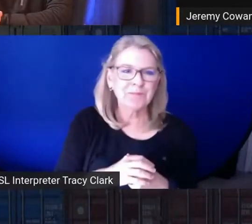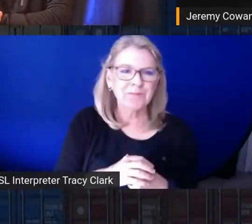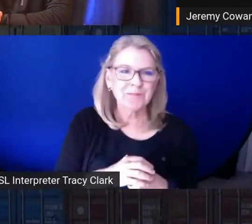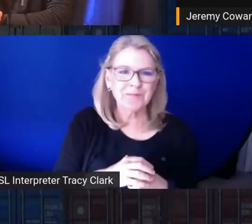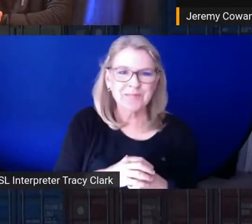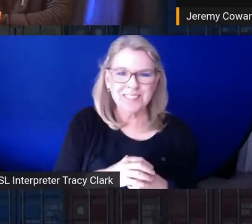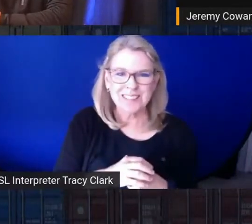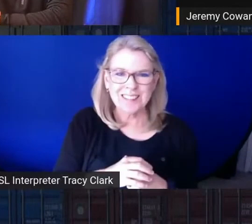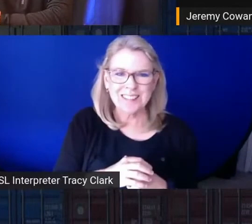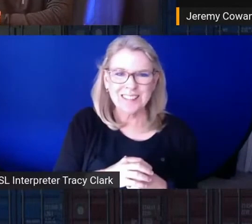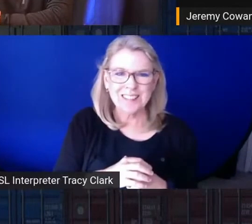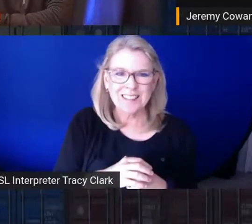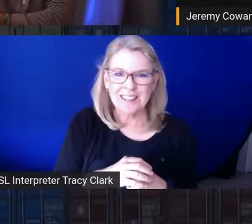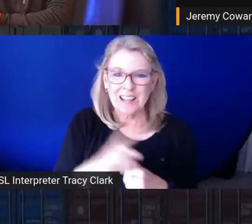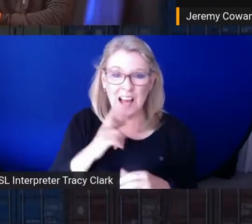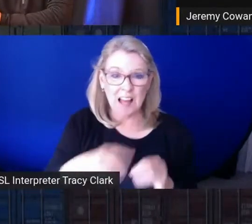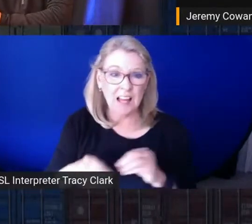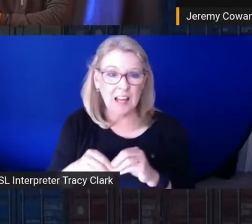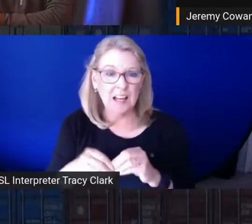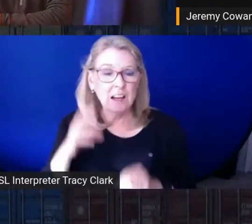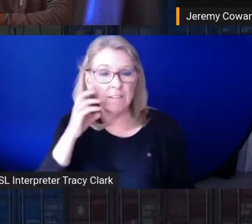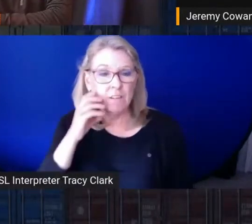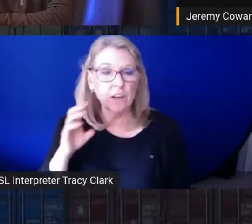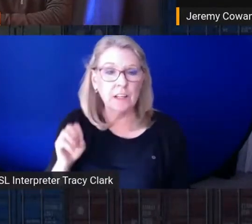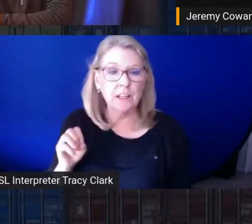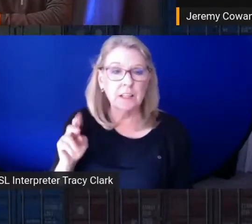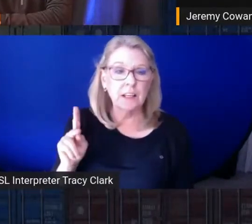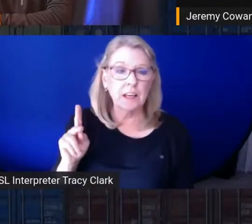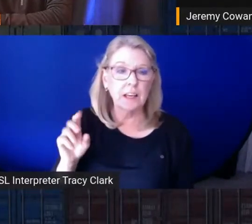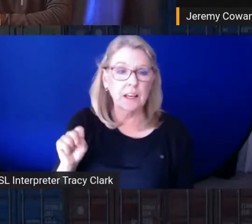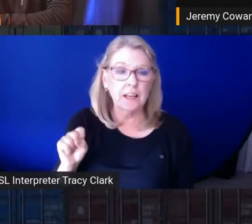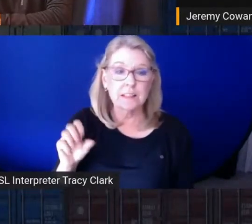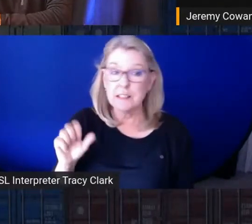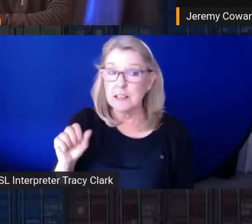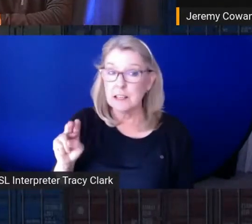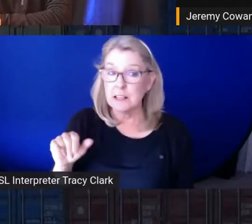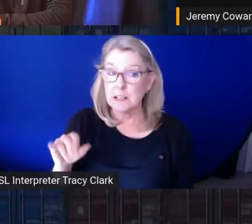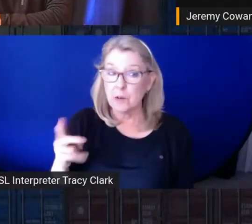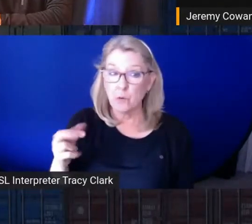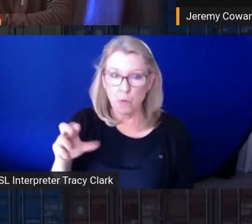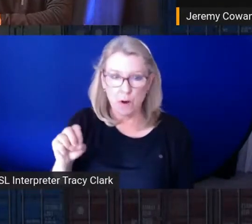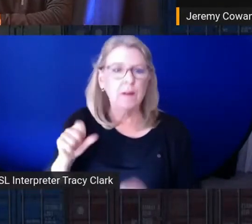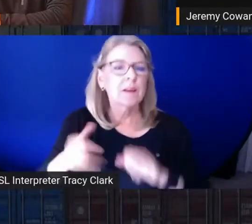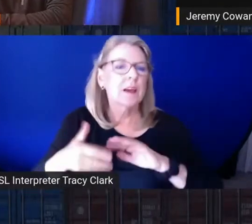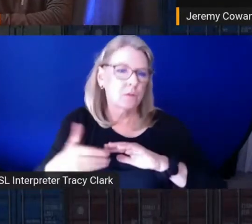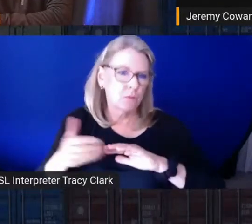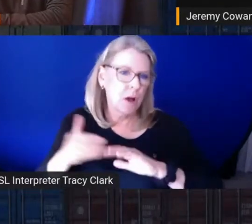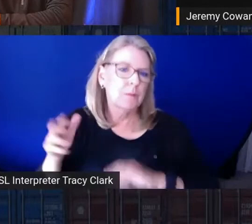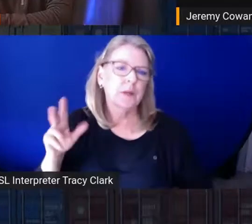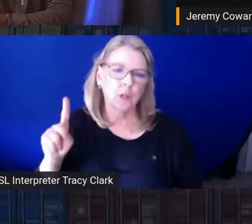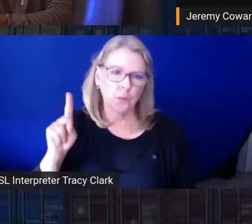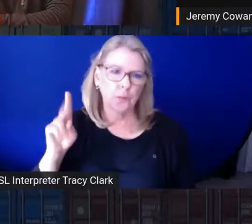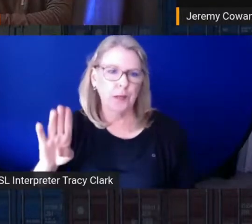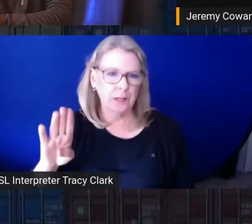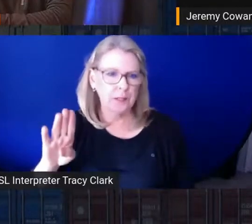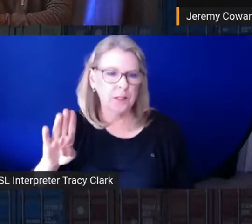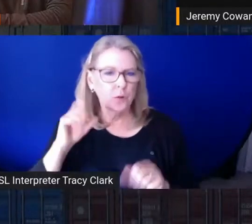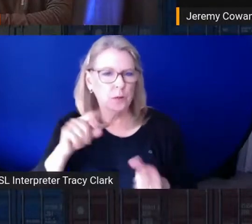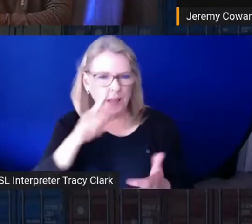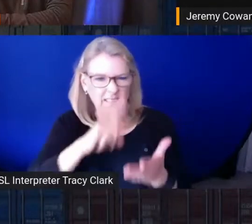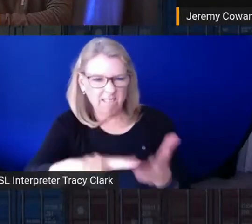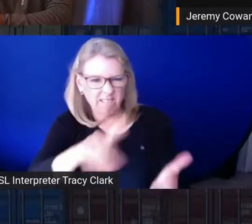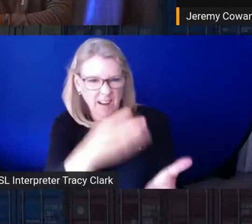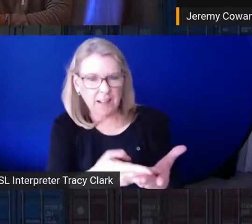The other thing I'll add is for EKS Anywhere, you can run Kubebench and you have the full Kubernetes control plane, so you can validate that